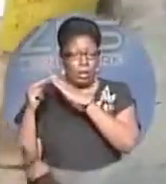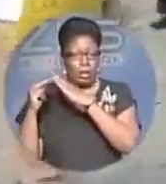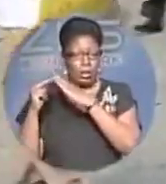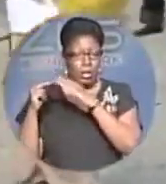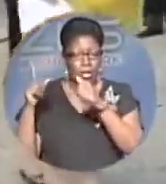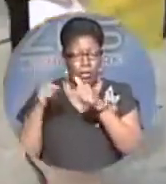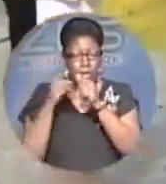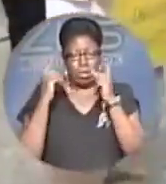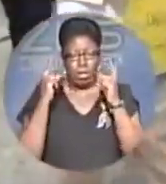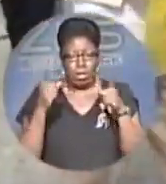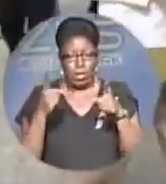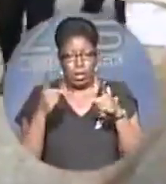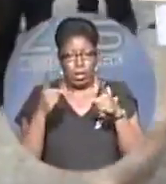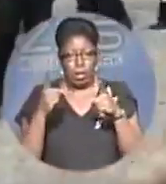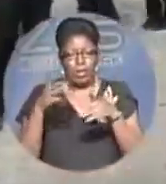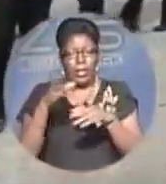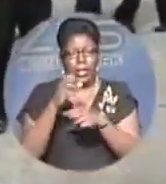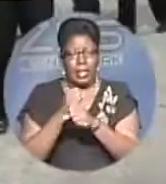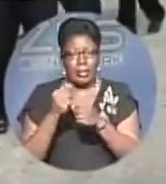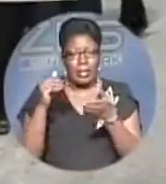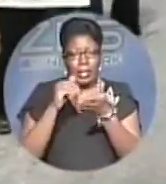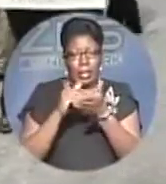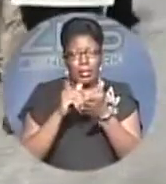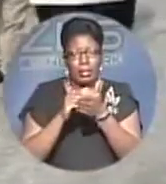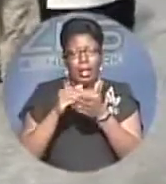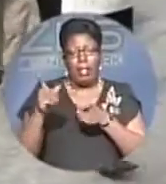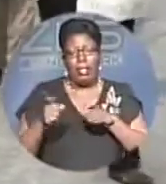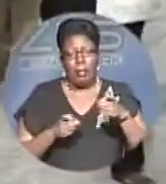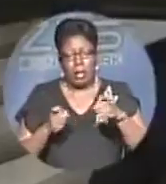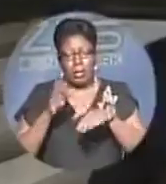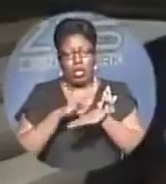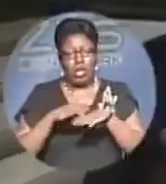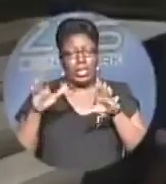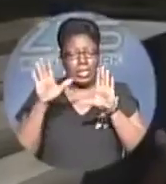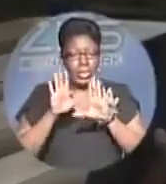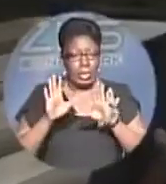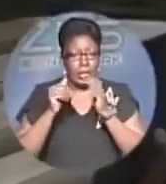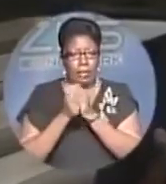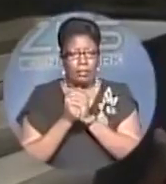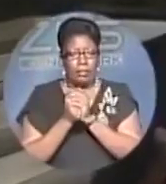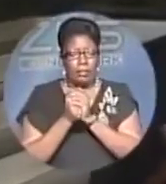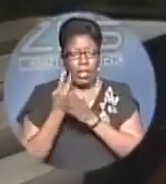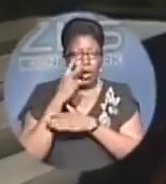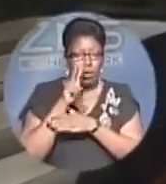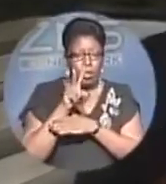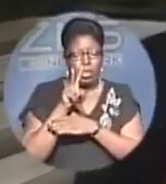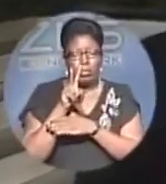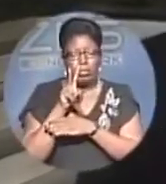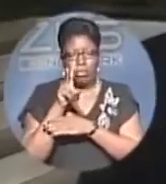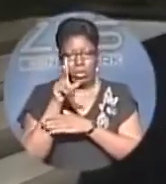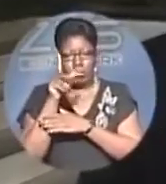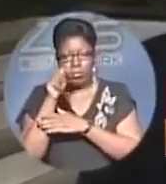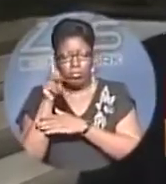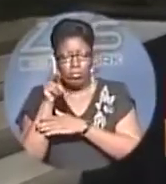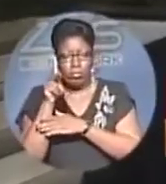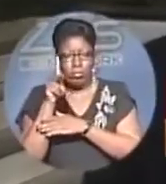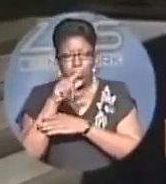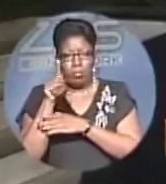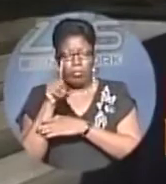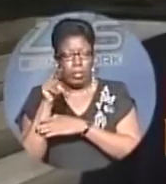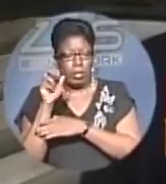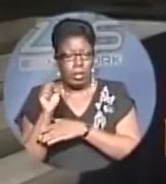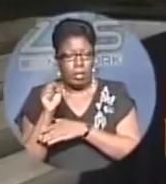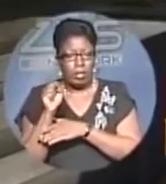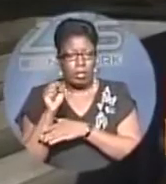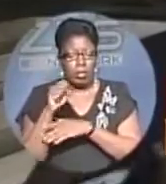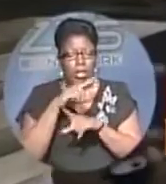the union's latest claims against the Sandals management on Sunday. I'm watching one of the evening news. I think it was on ZNS,